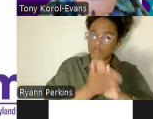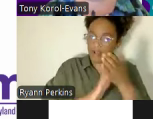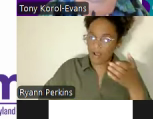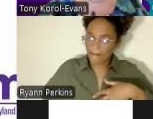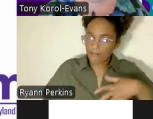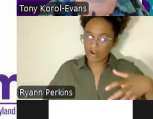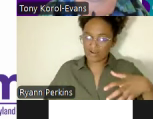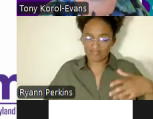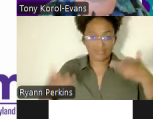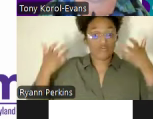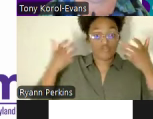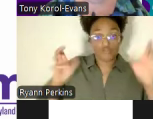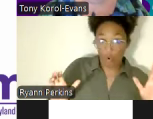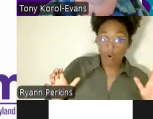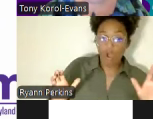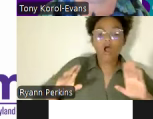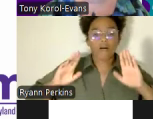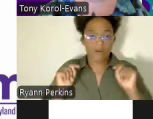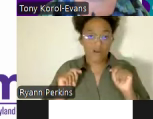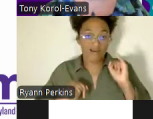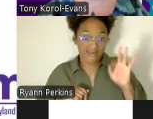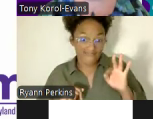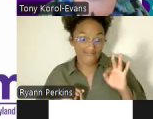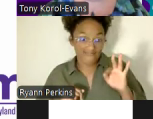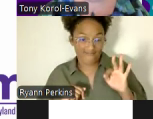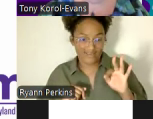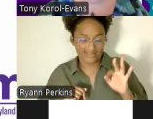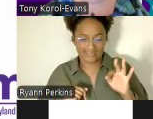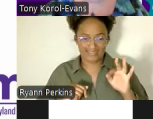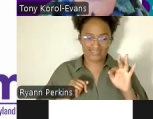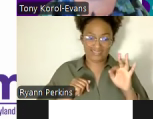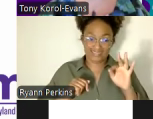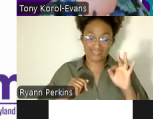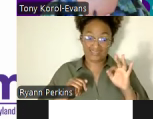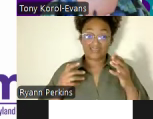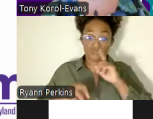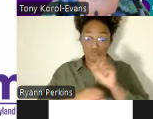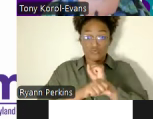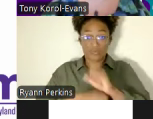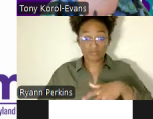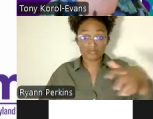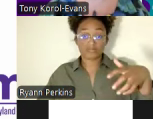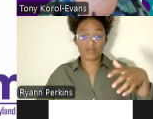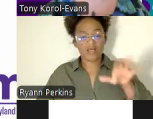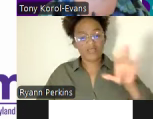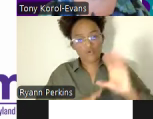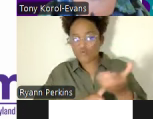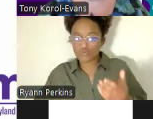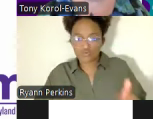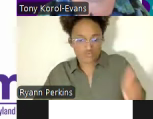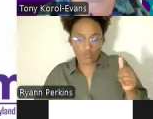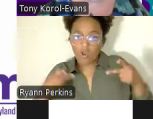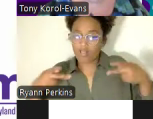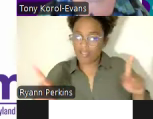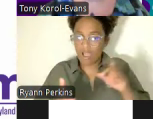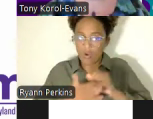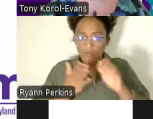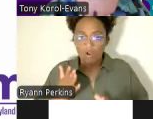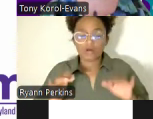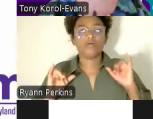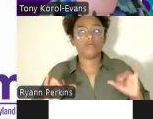know that if they do, they won't have an abortion because of their culture, you have to think about what are the ways we can safety